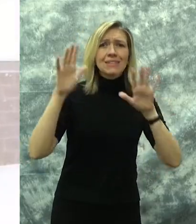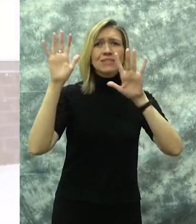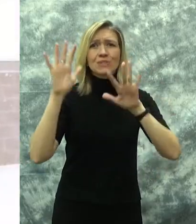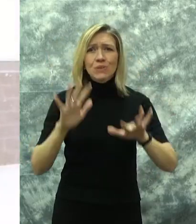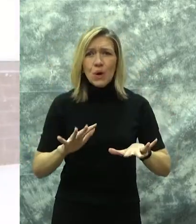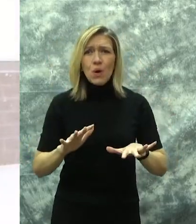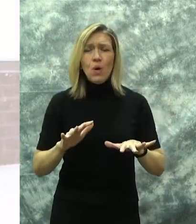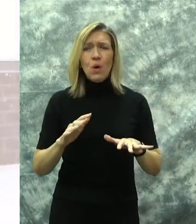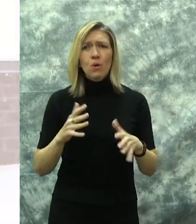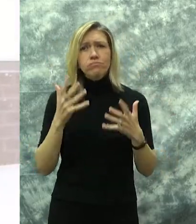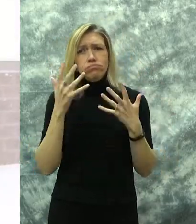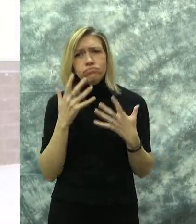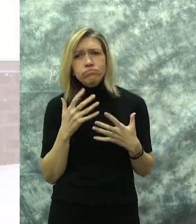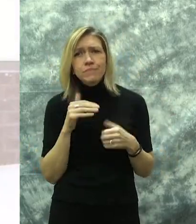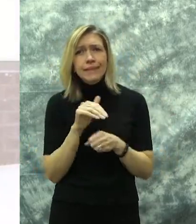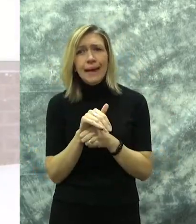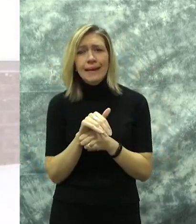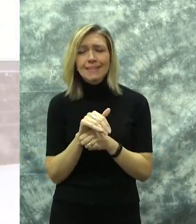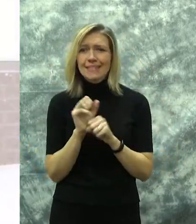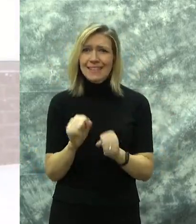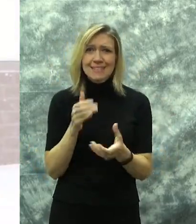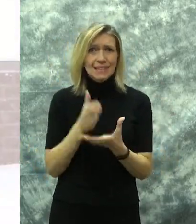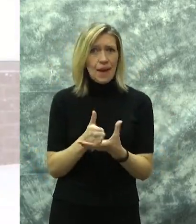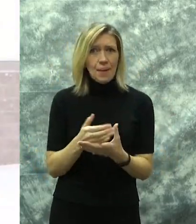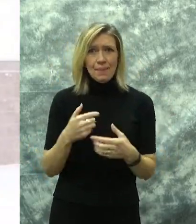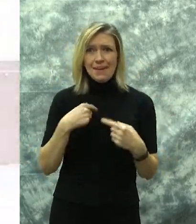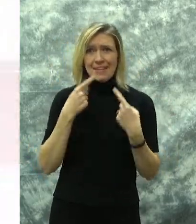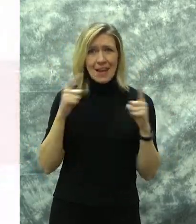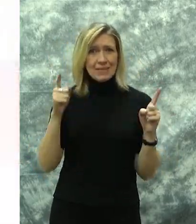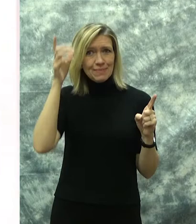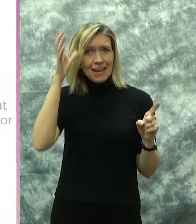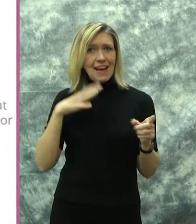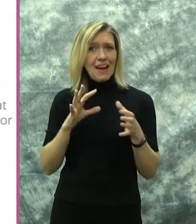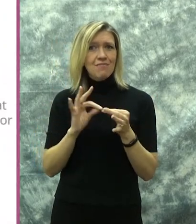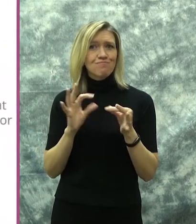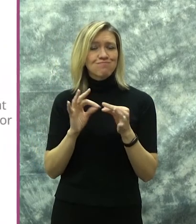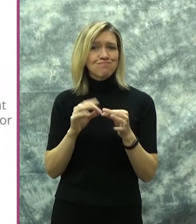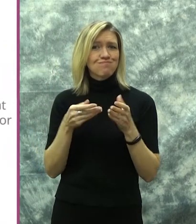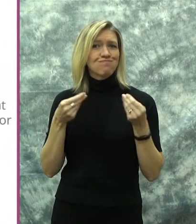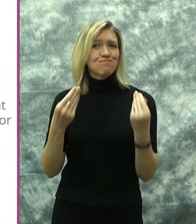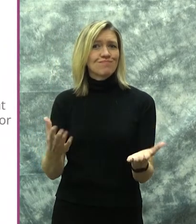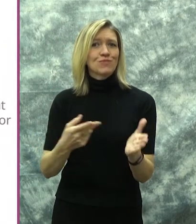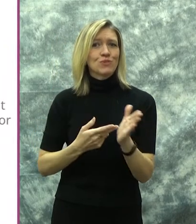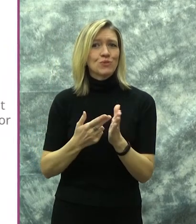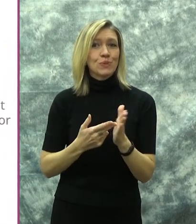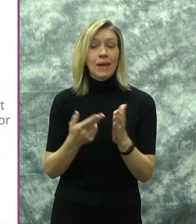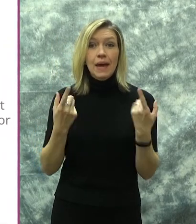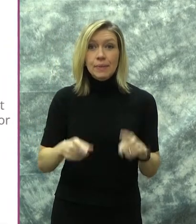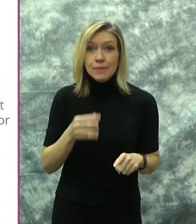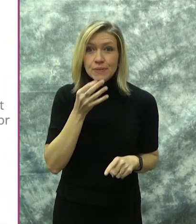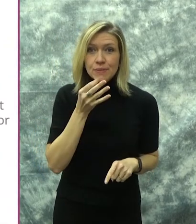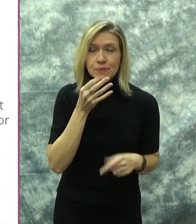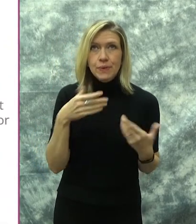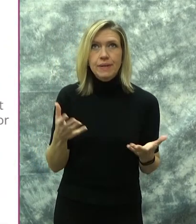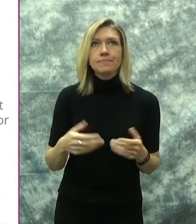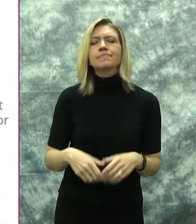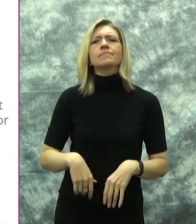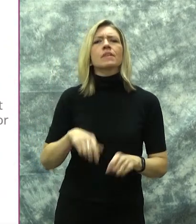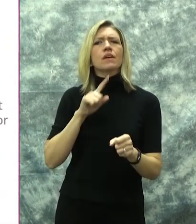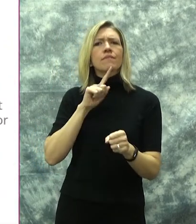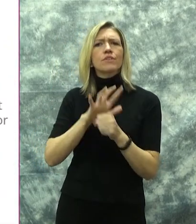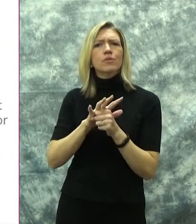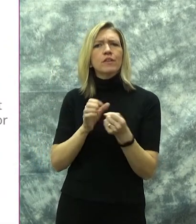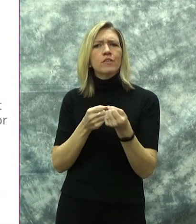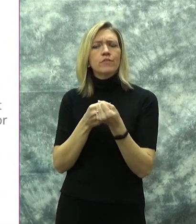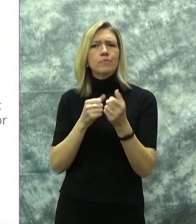announcement guy from giving you the truth. Here's what's coming up. Affirmative prayer is the bedrock of our teaching. Our